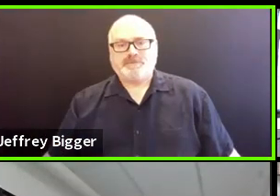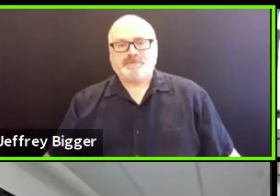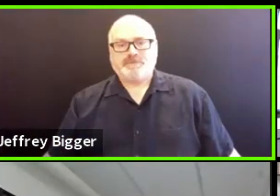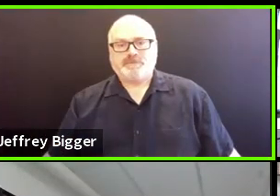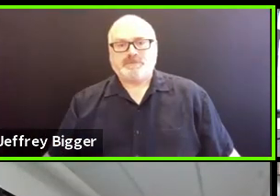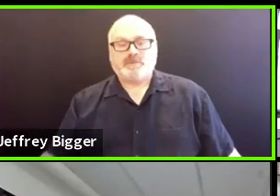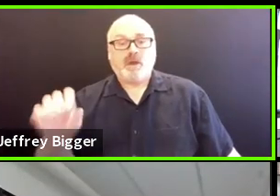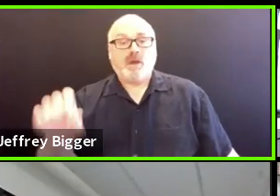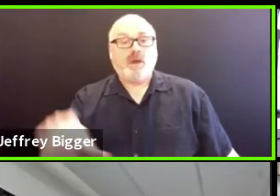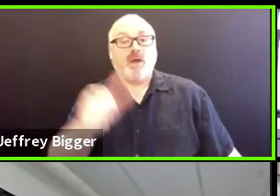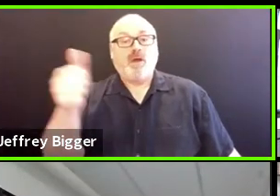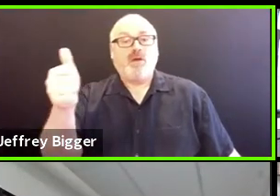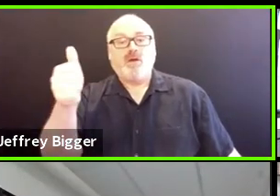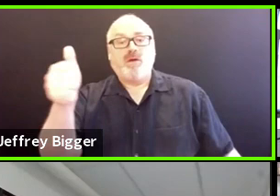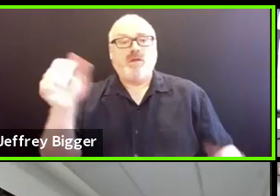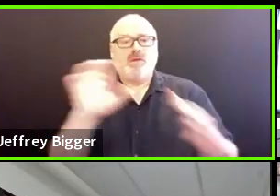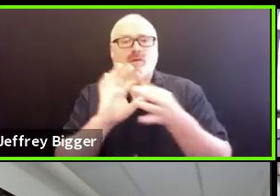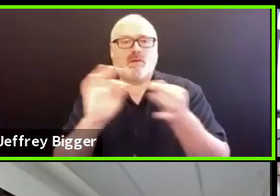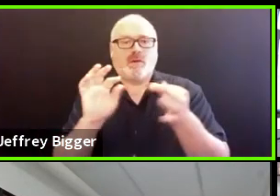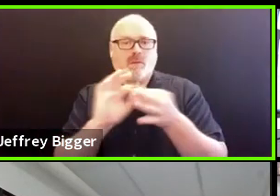Any other comments?